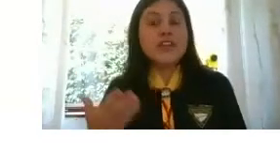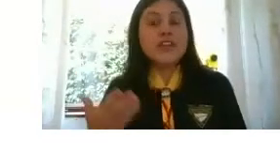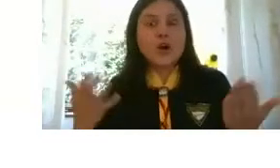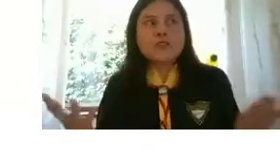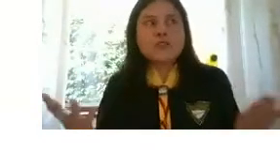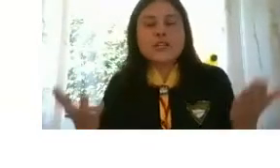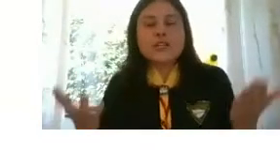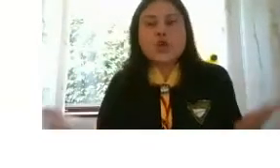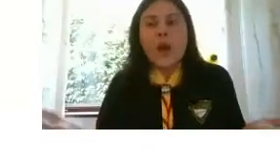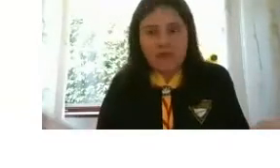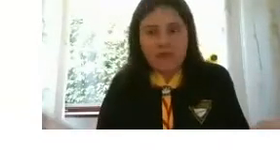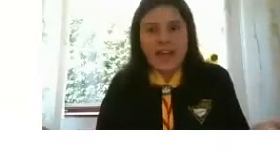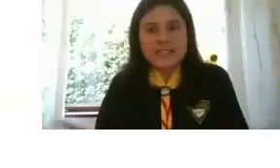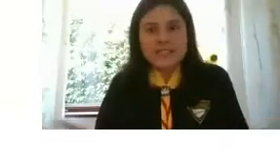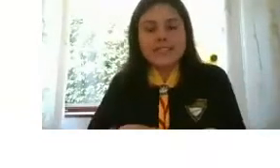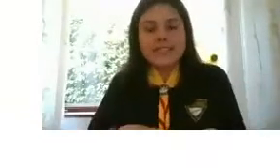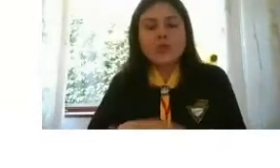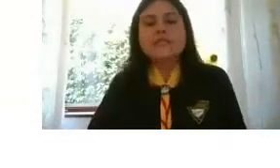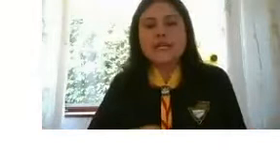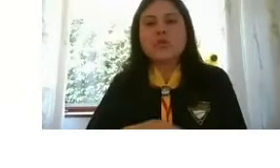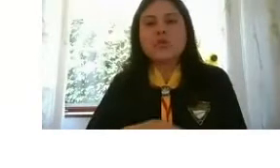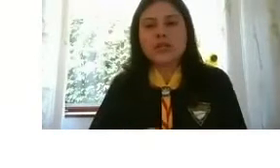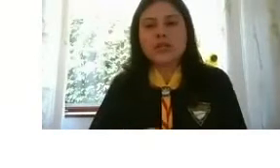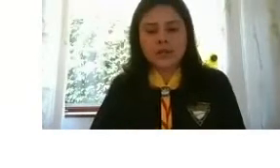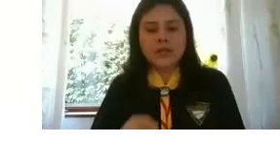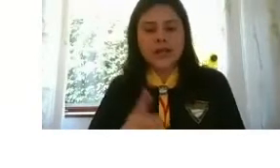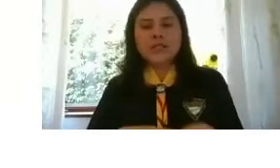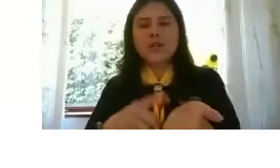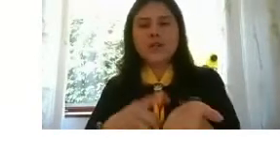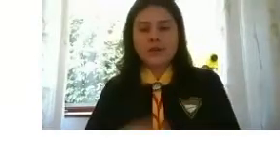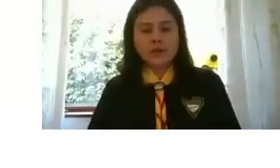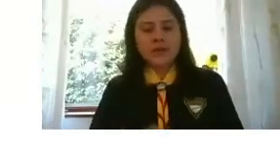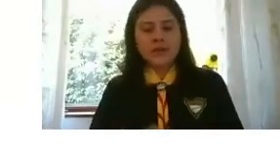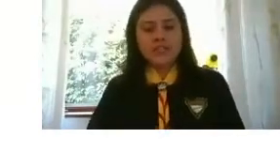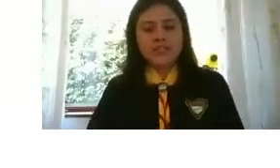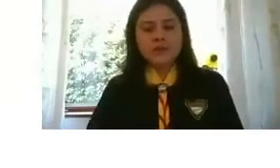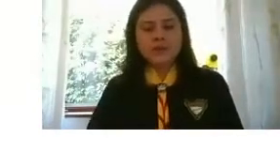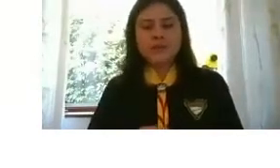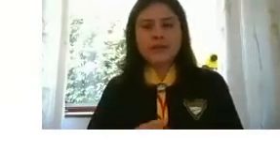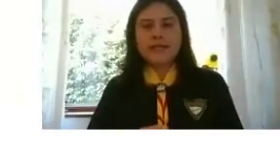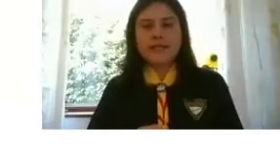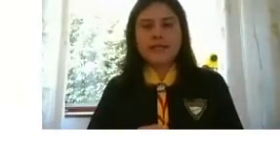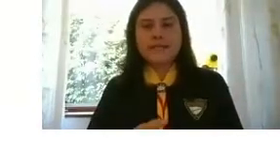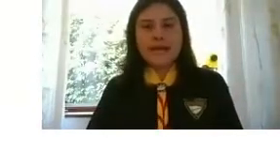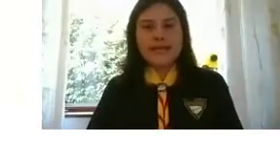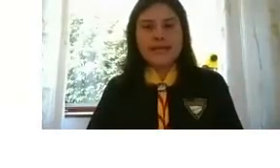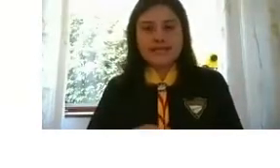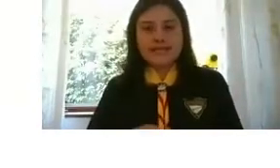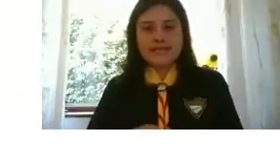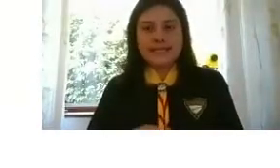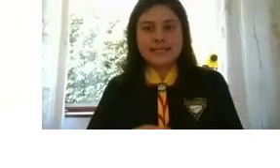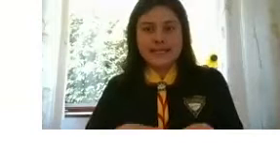them obviously are so advanced that they will see what you are doing. And some people just sign